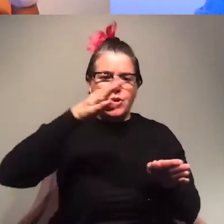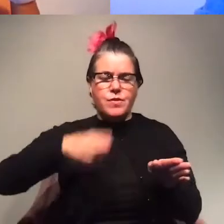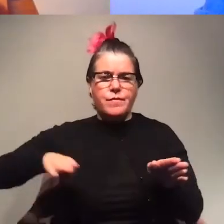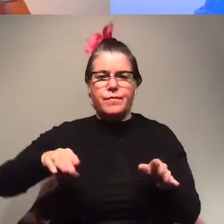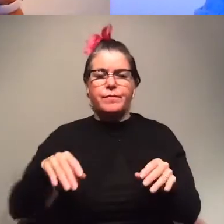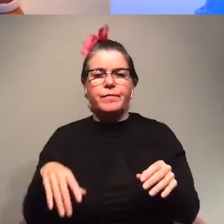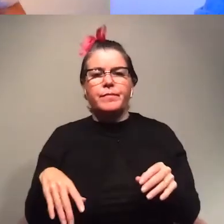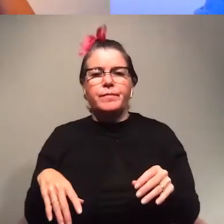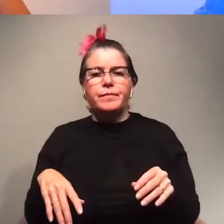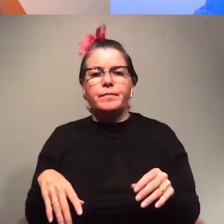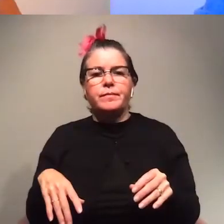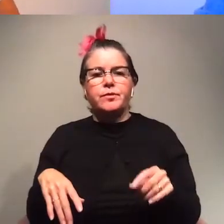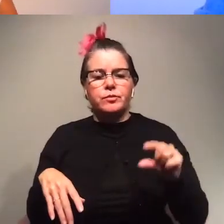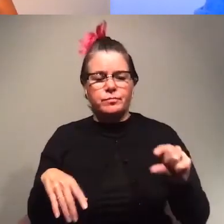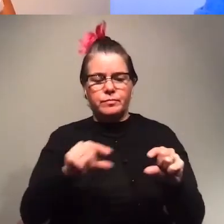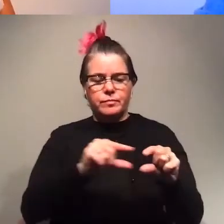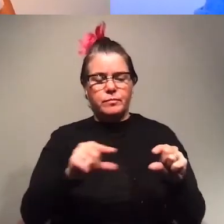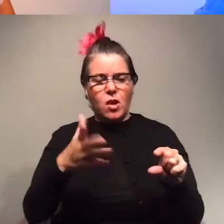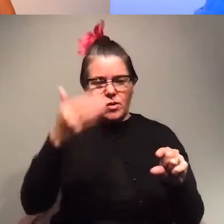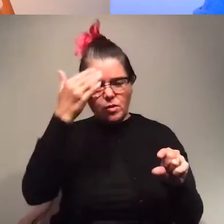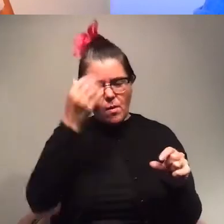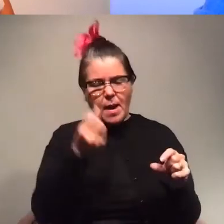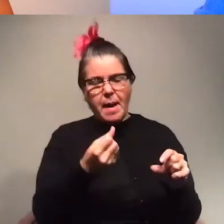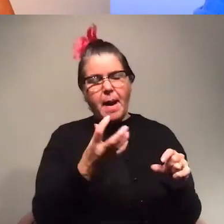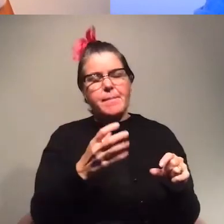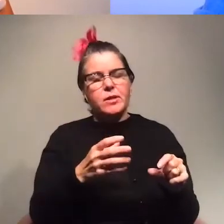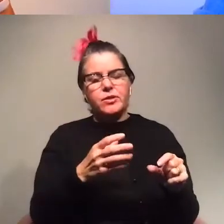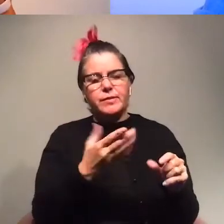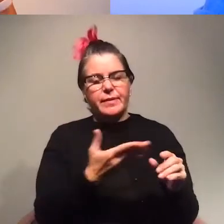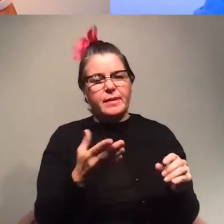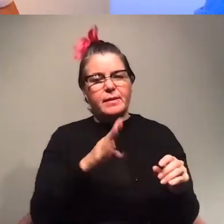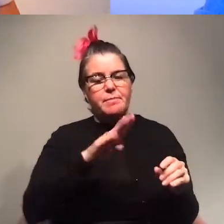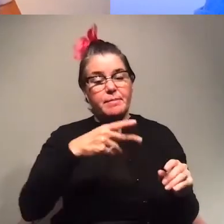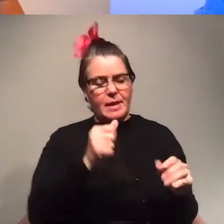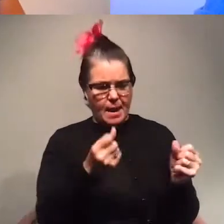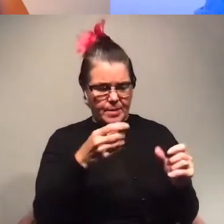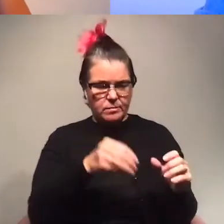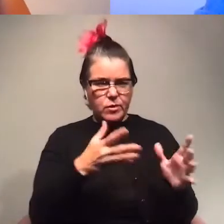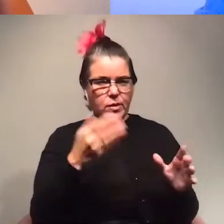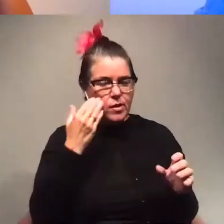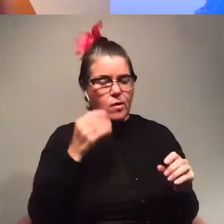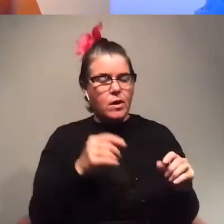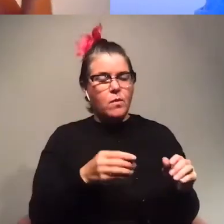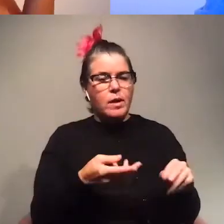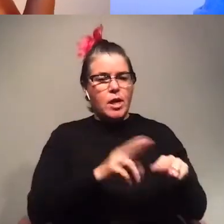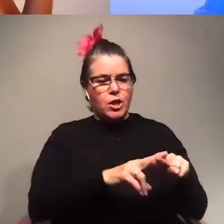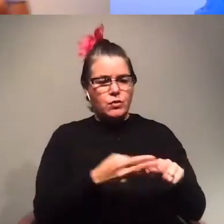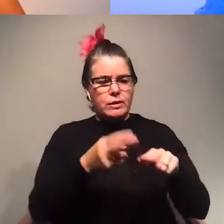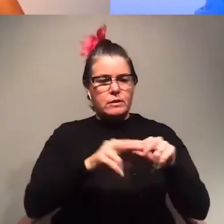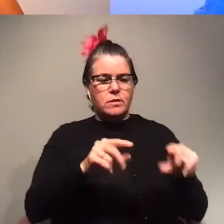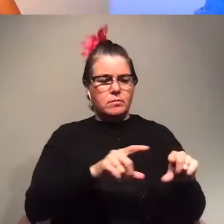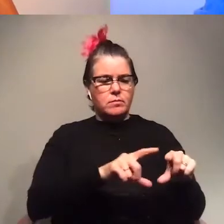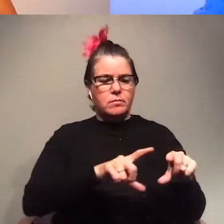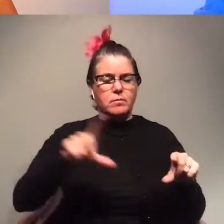just vials with known concentrations of a compound like BPA, and they increase with each vial. And so you